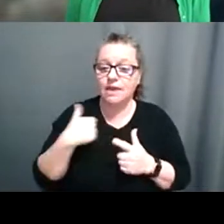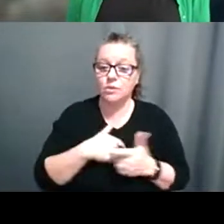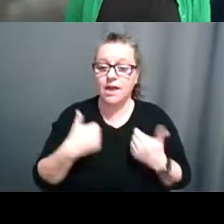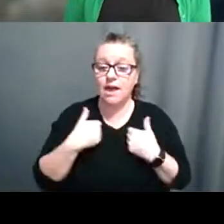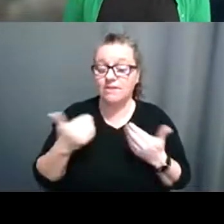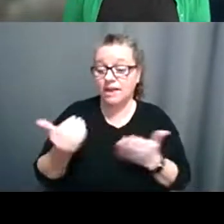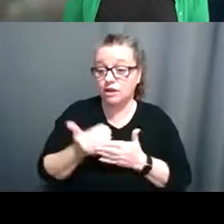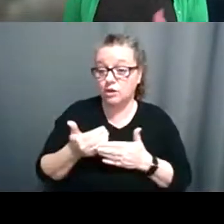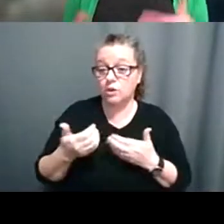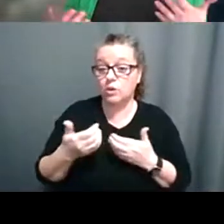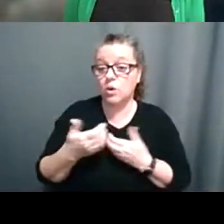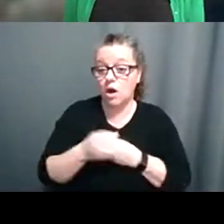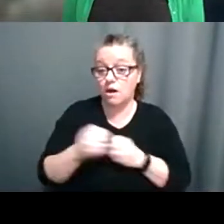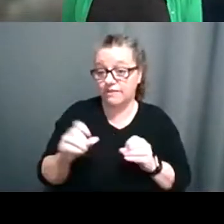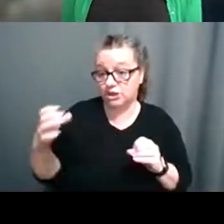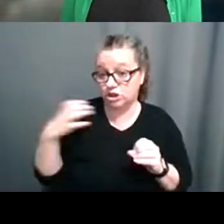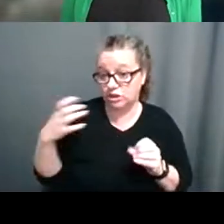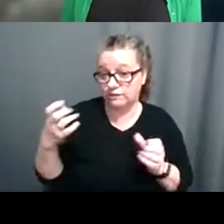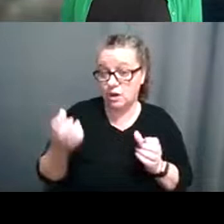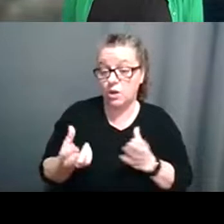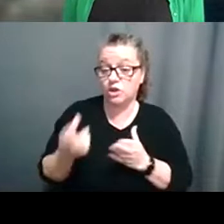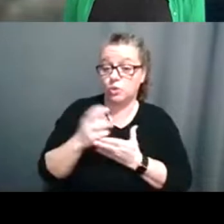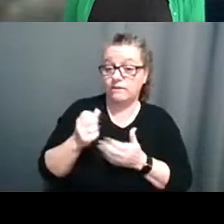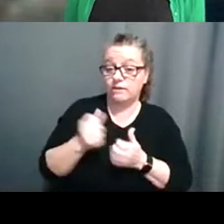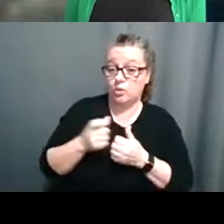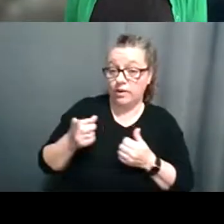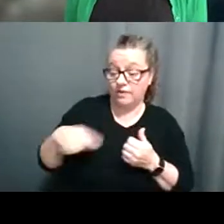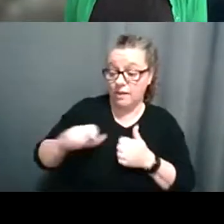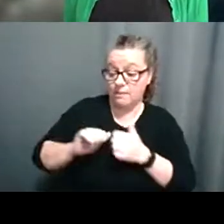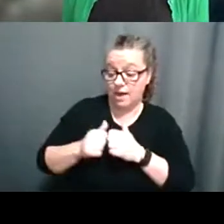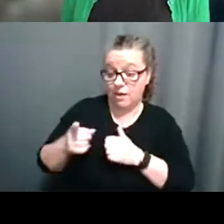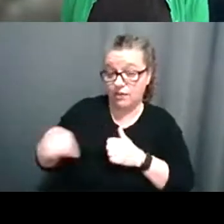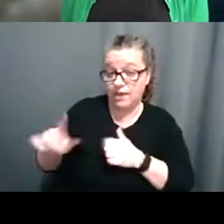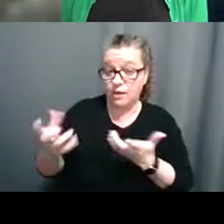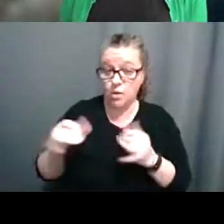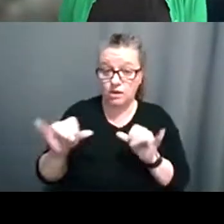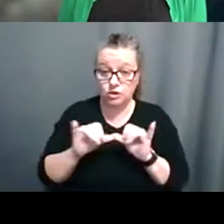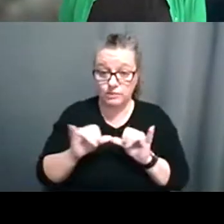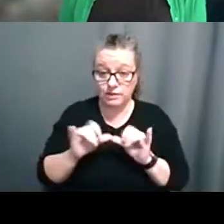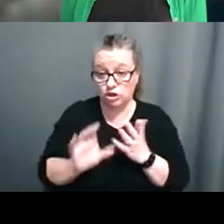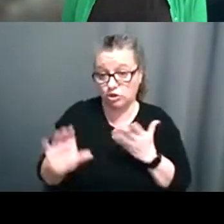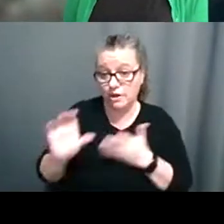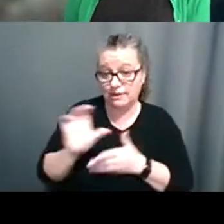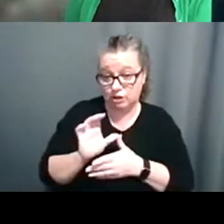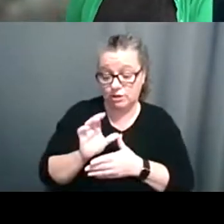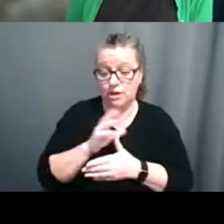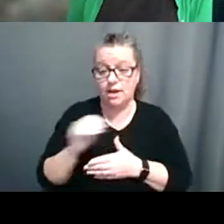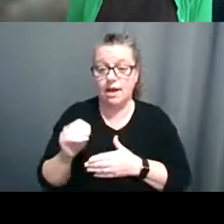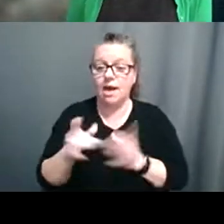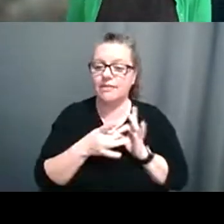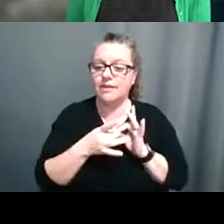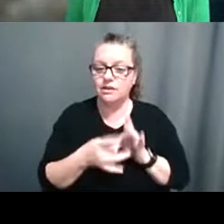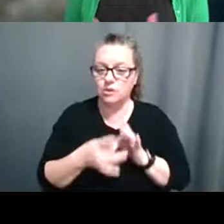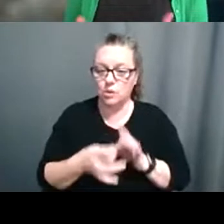chief. And so I want to review with them how they want to measure criteria and the associated